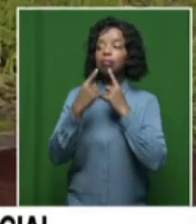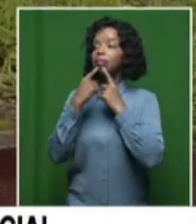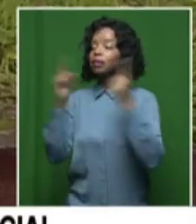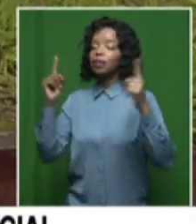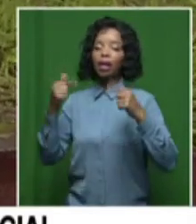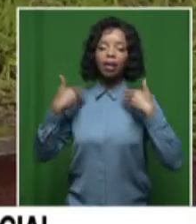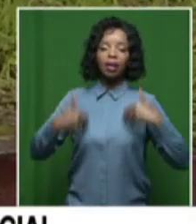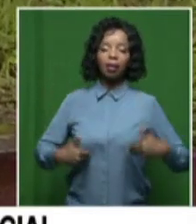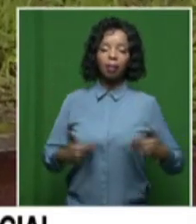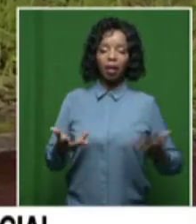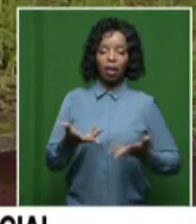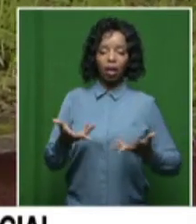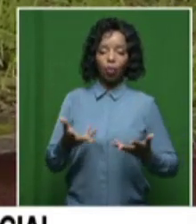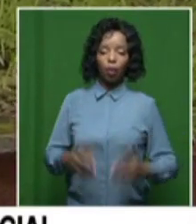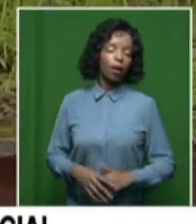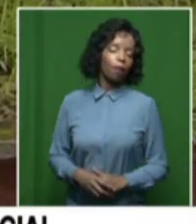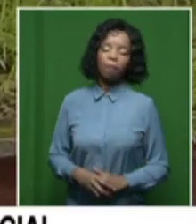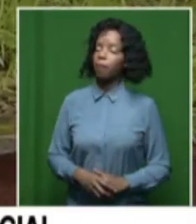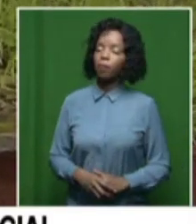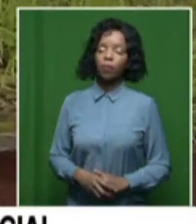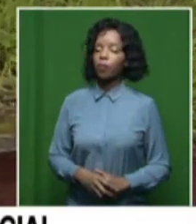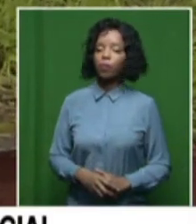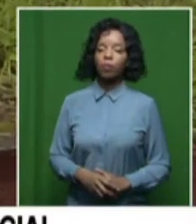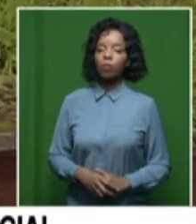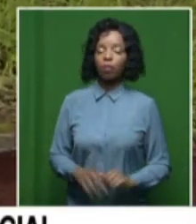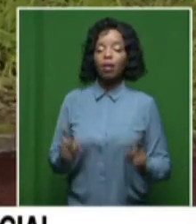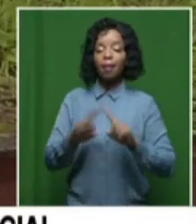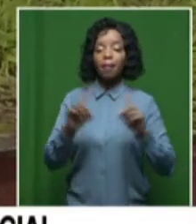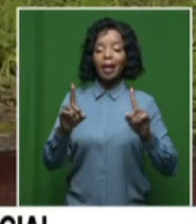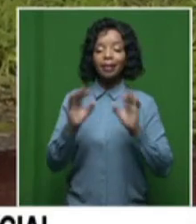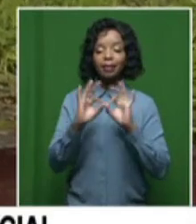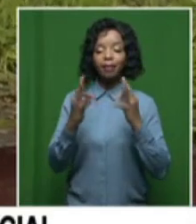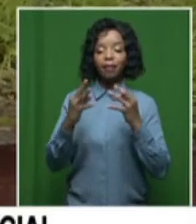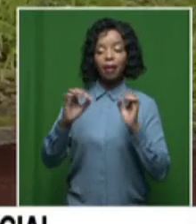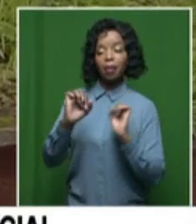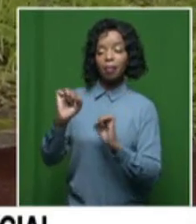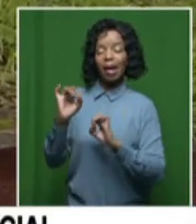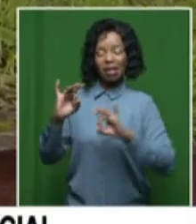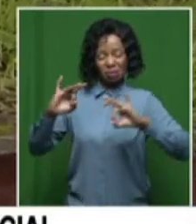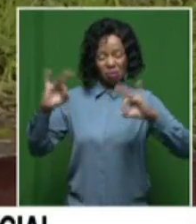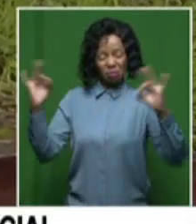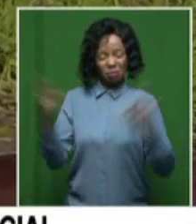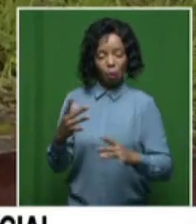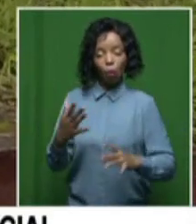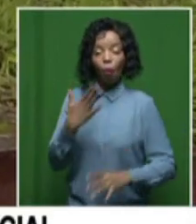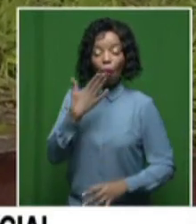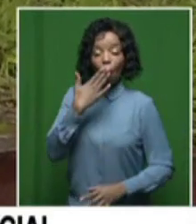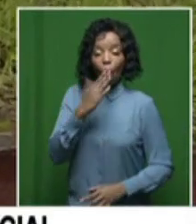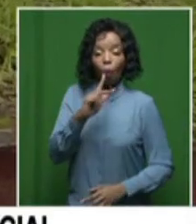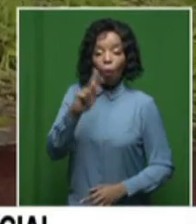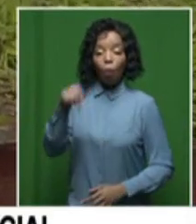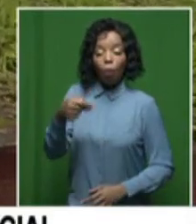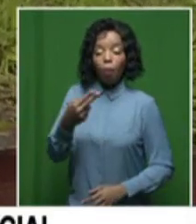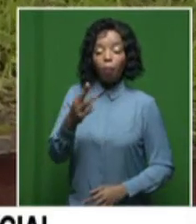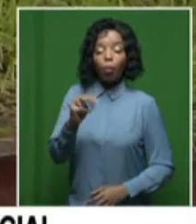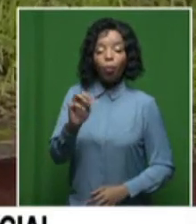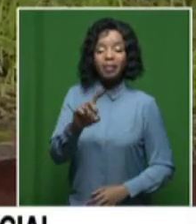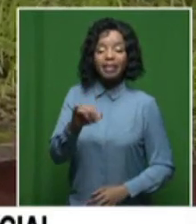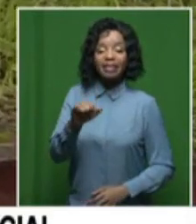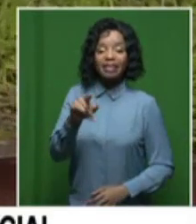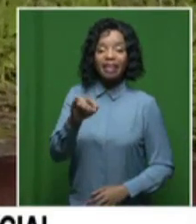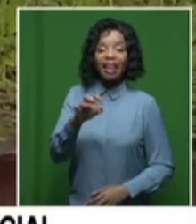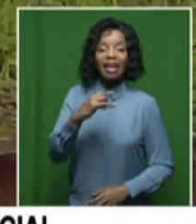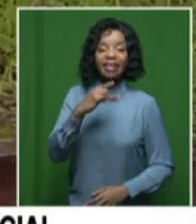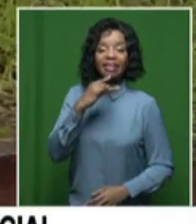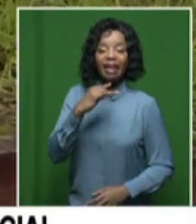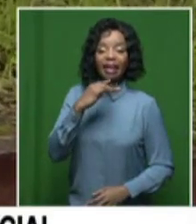stage, but the family really in shock, hearing of news of Phumzile being gunned down on Saturday. And as you